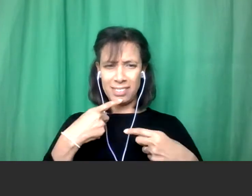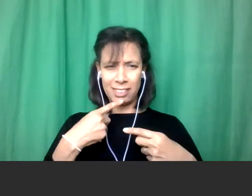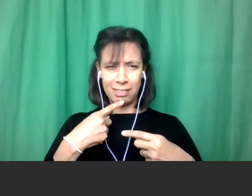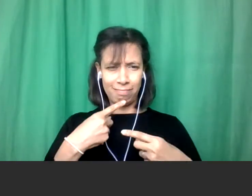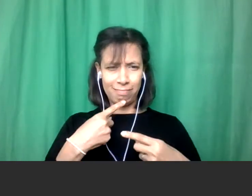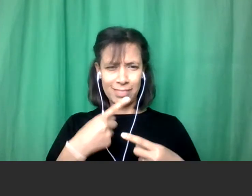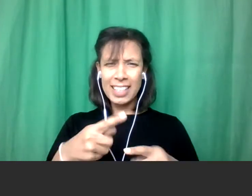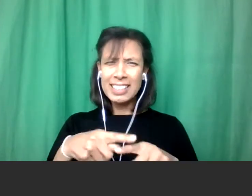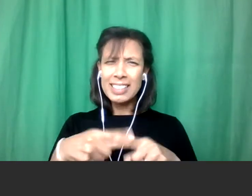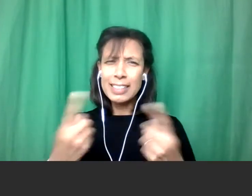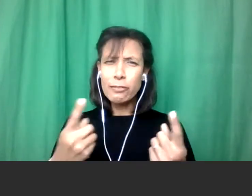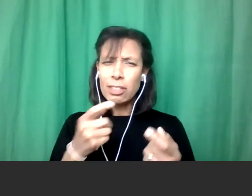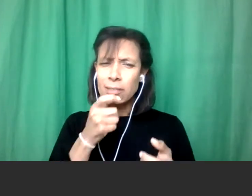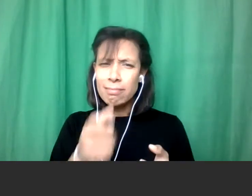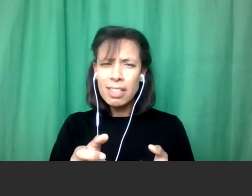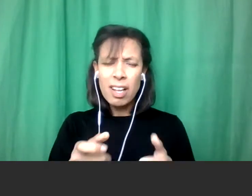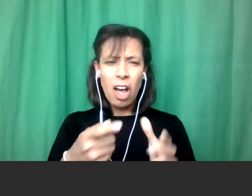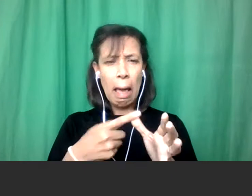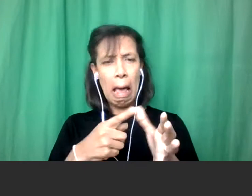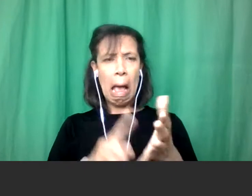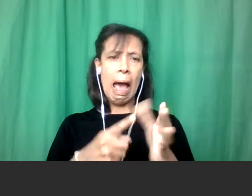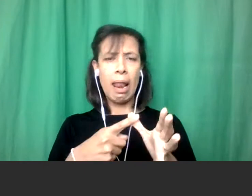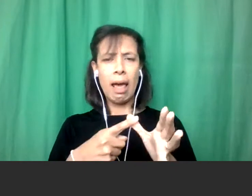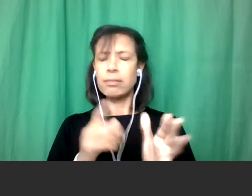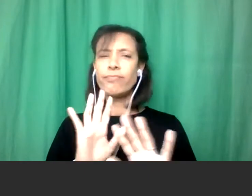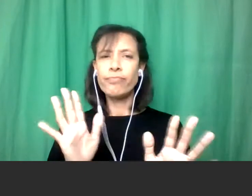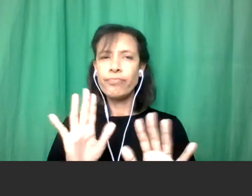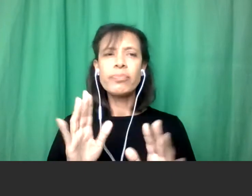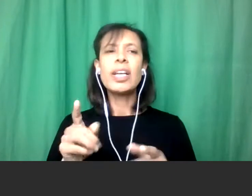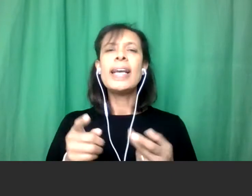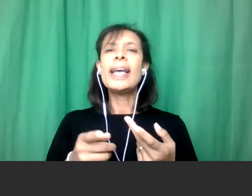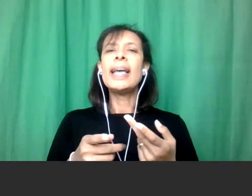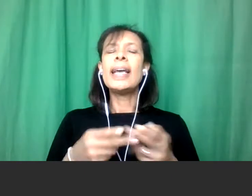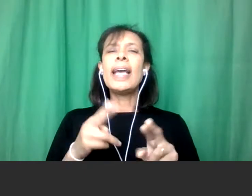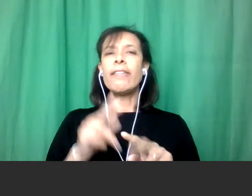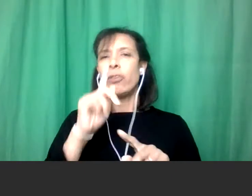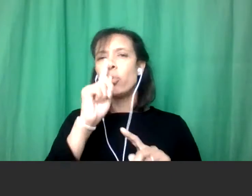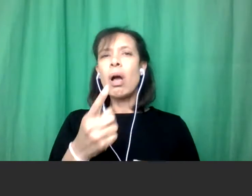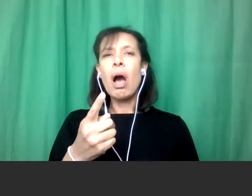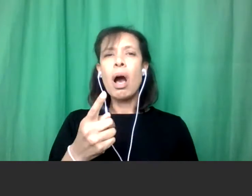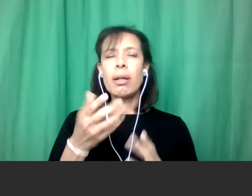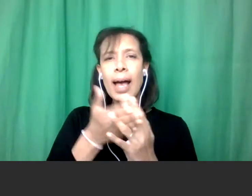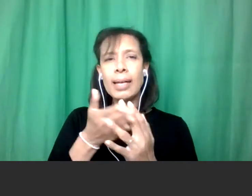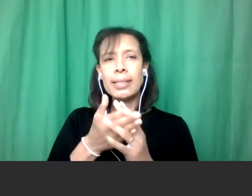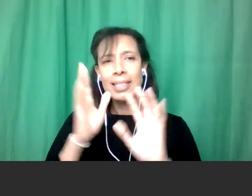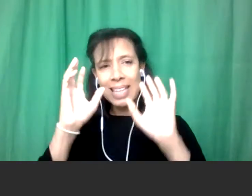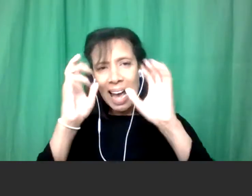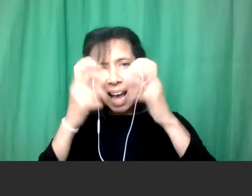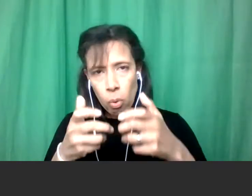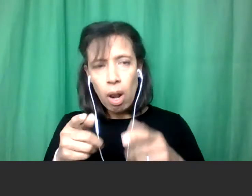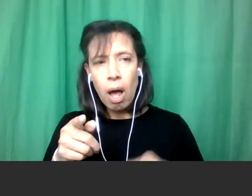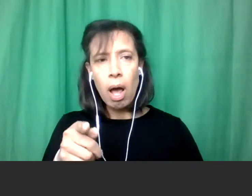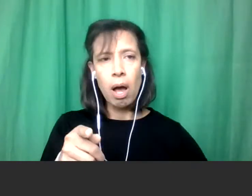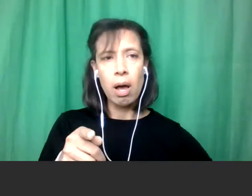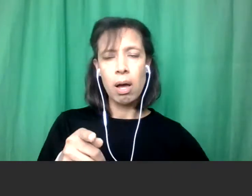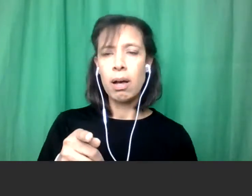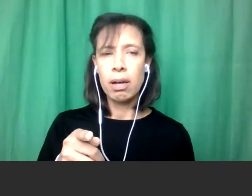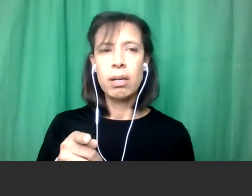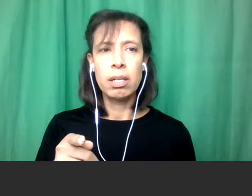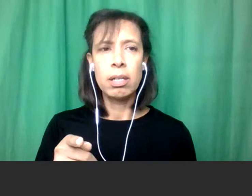A-U-L-A. If you're not able to access it, I will contact Connor. Thank you so much.